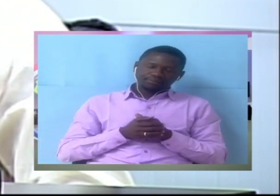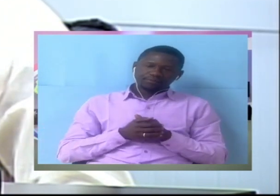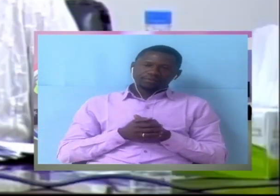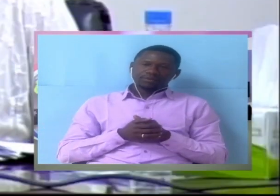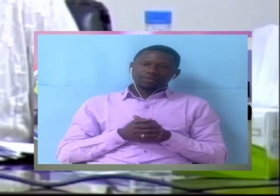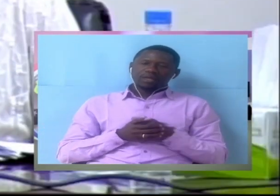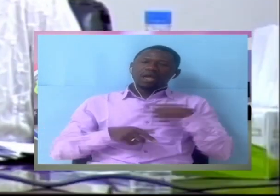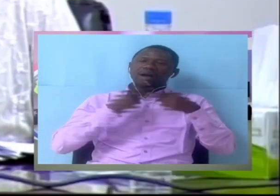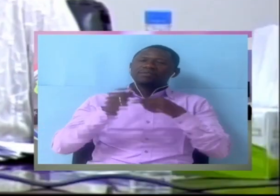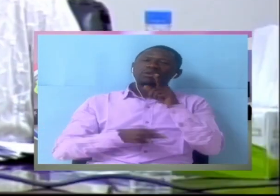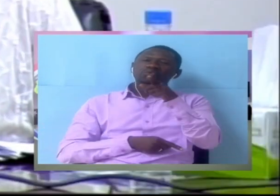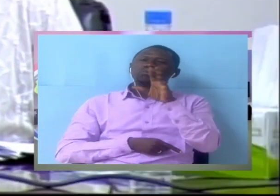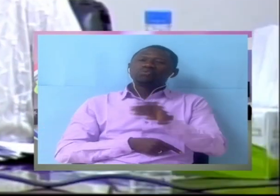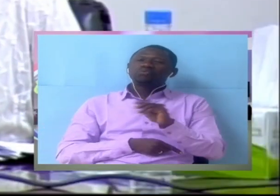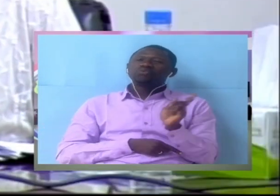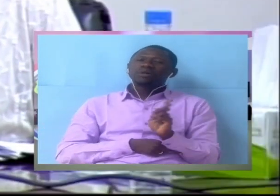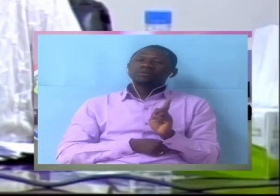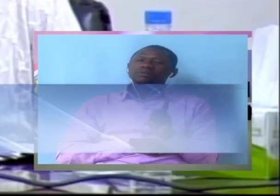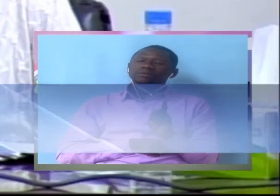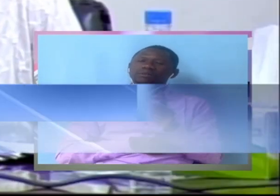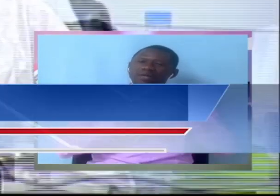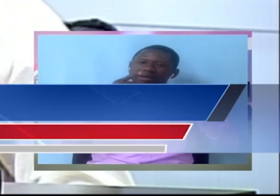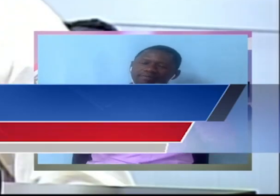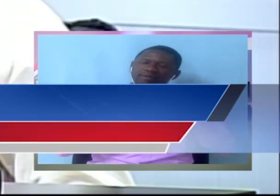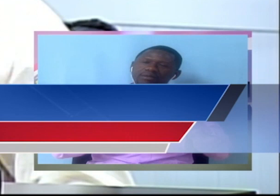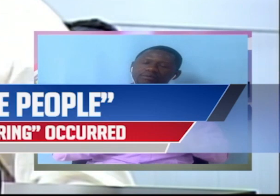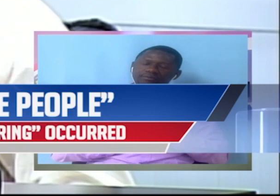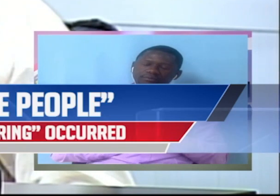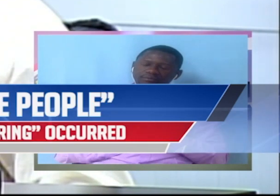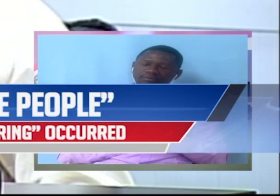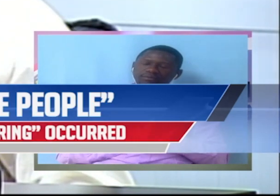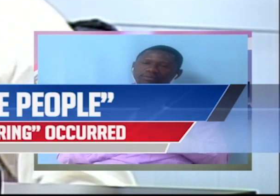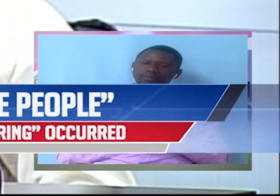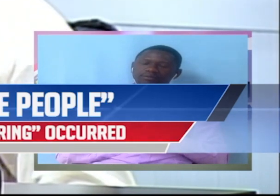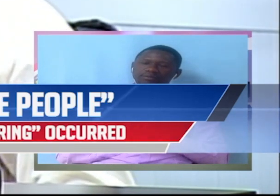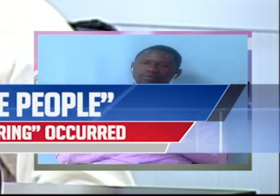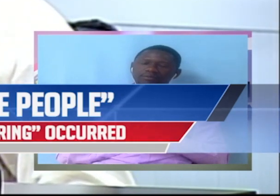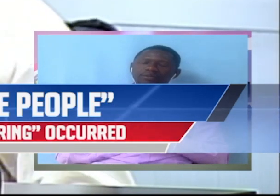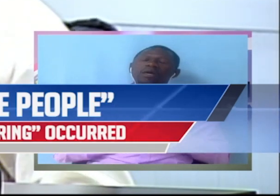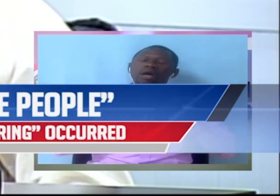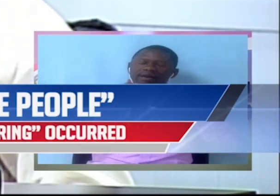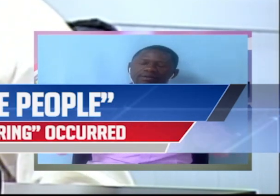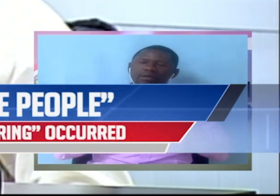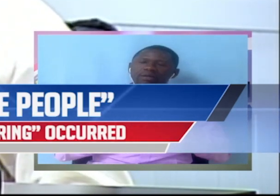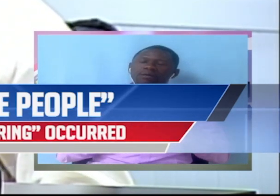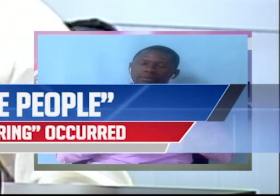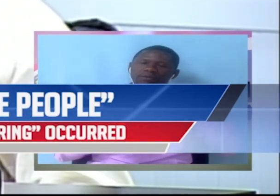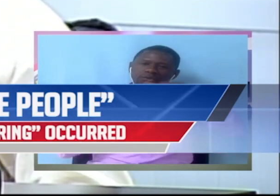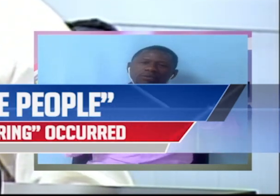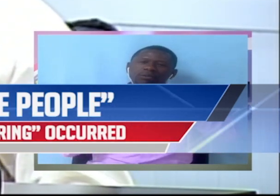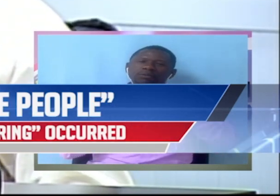witness told the TRRC that he was a police officer in 1982, where he served for 5 years before being transferred to the National Security